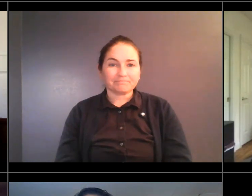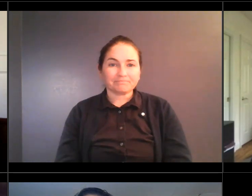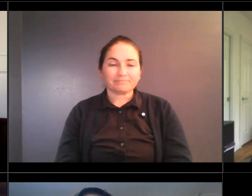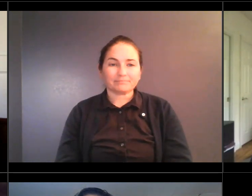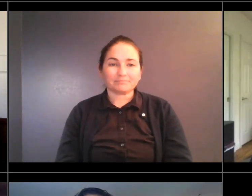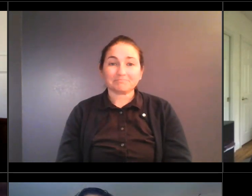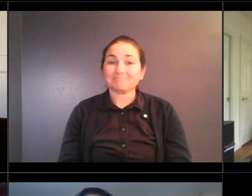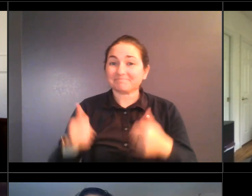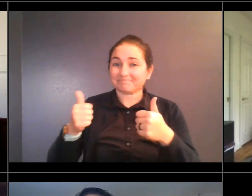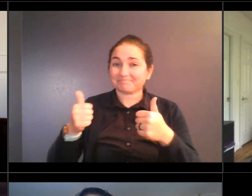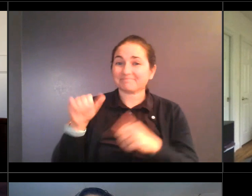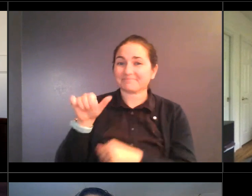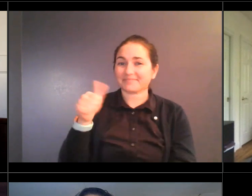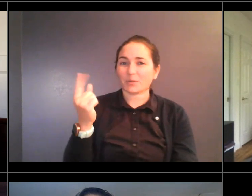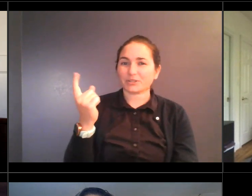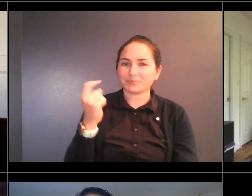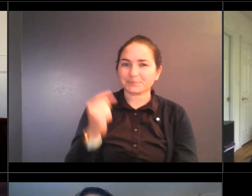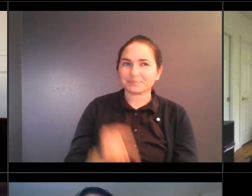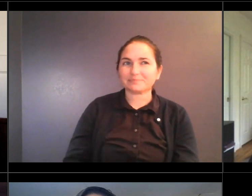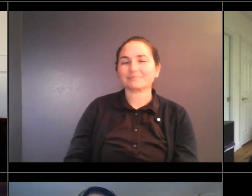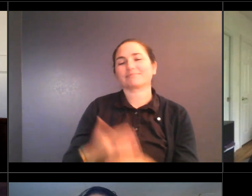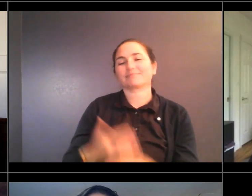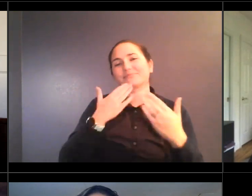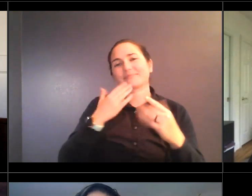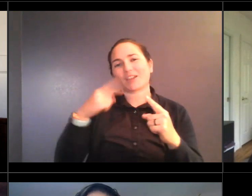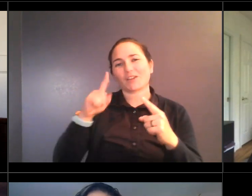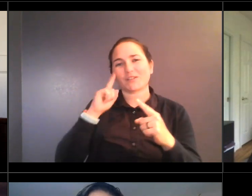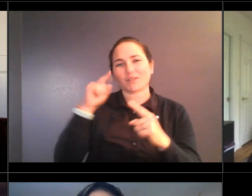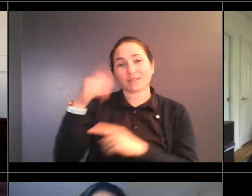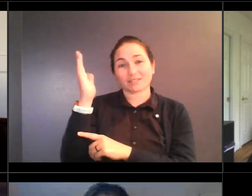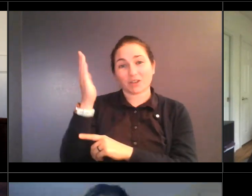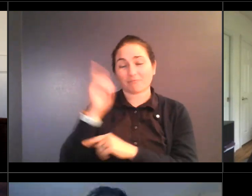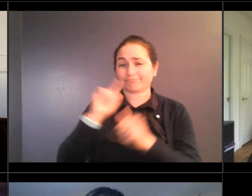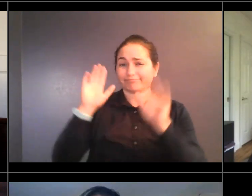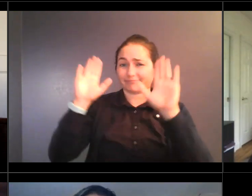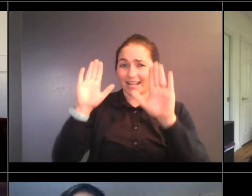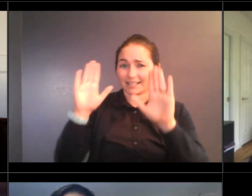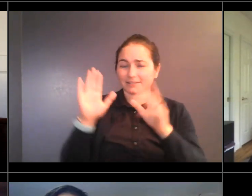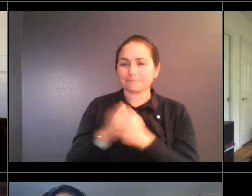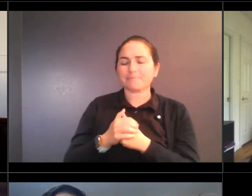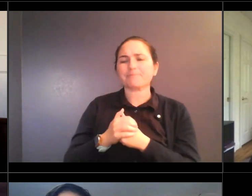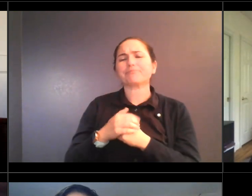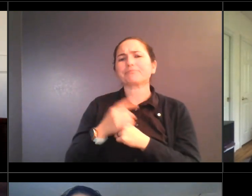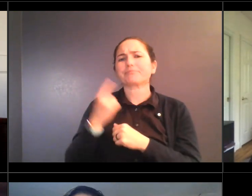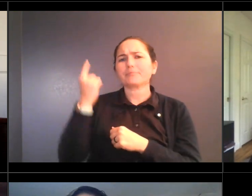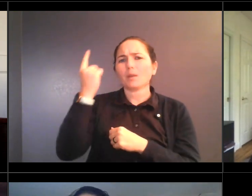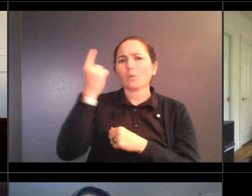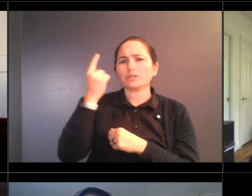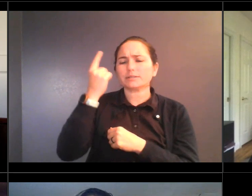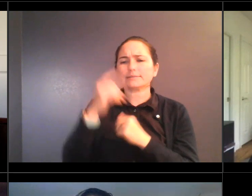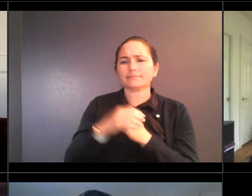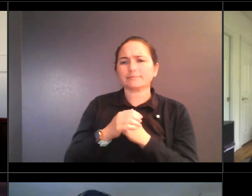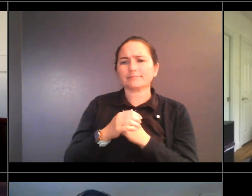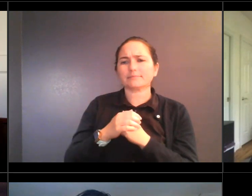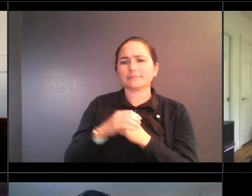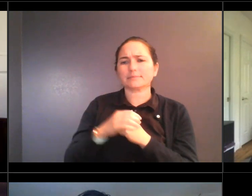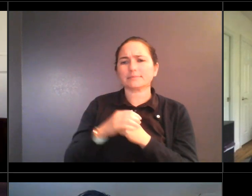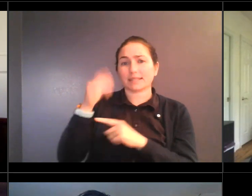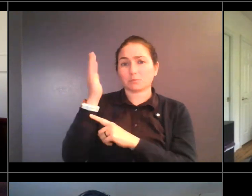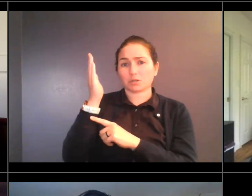Okay, great. Here's another question. Thank you all so much for this talk. It was fantastic. I was wondering that while this presentation is